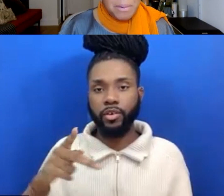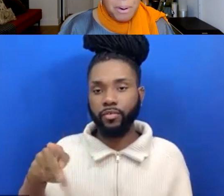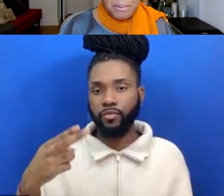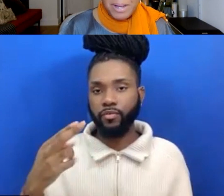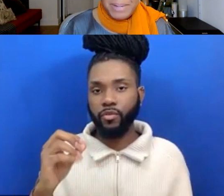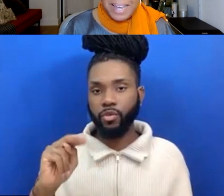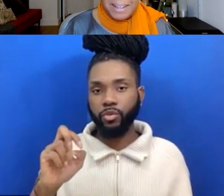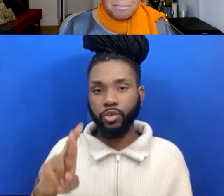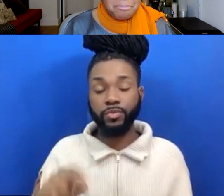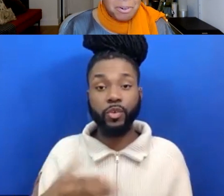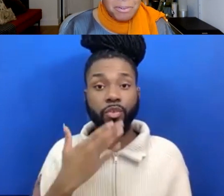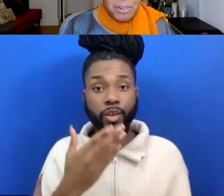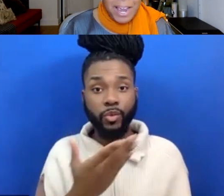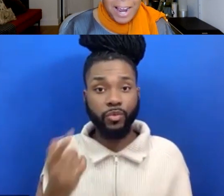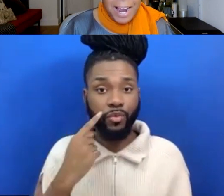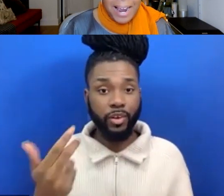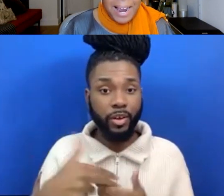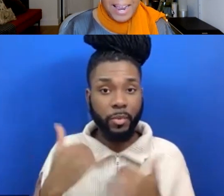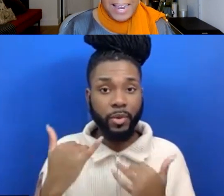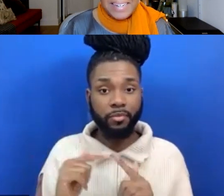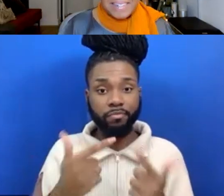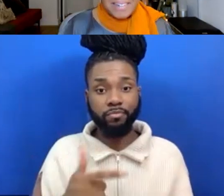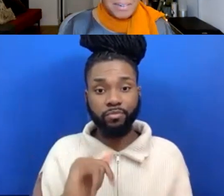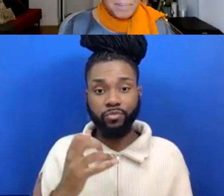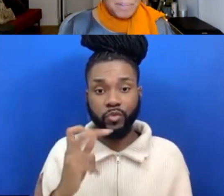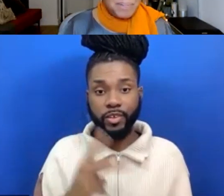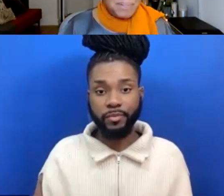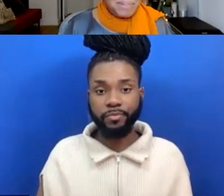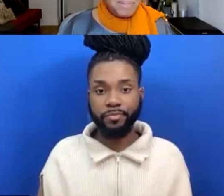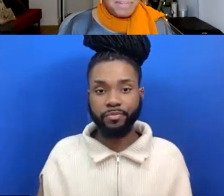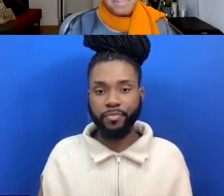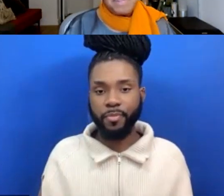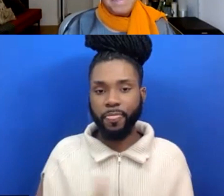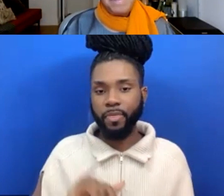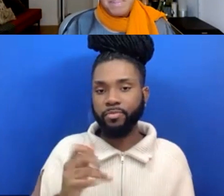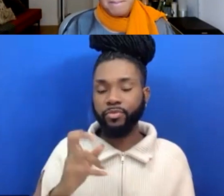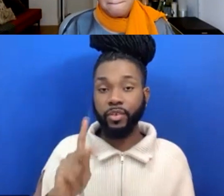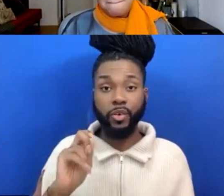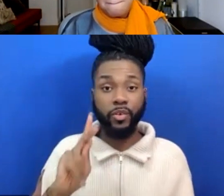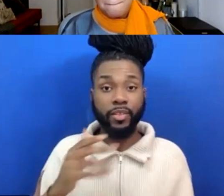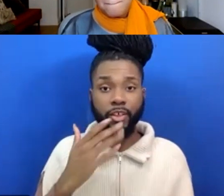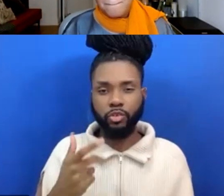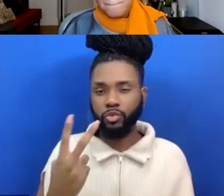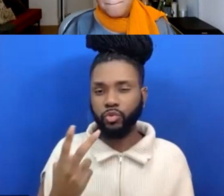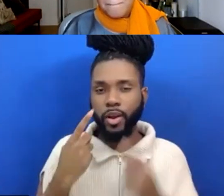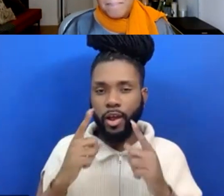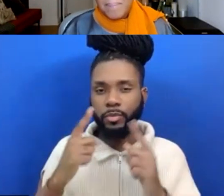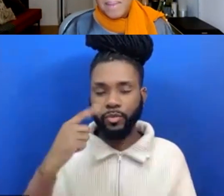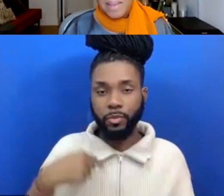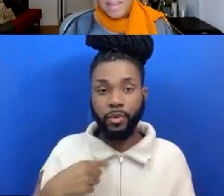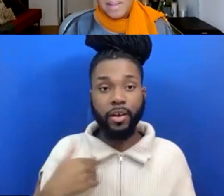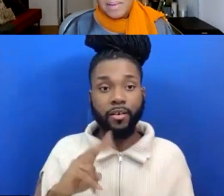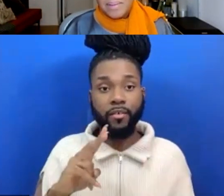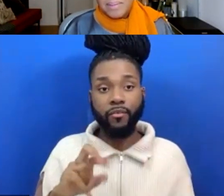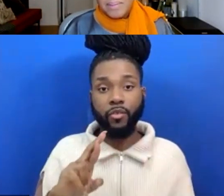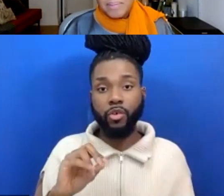So thank you all for coming. I'll turn it over to Jack. Okay, thank you, Mabel. Just two announcements from me. We have Veronica